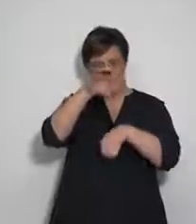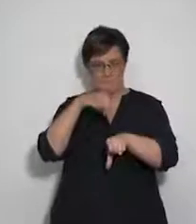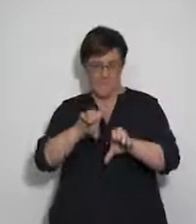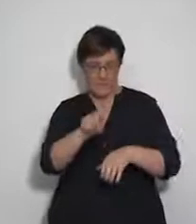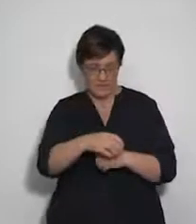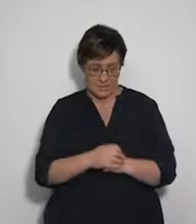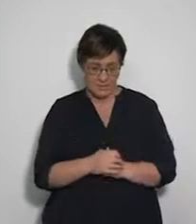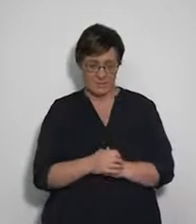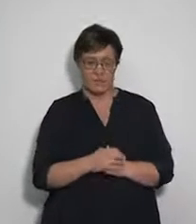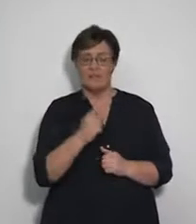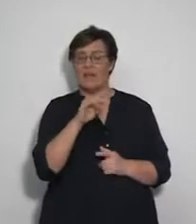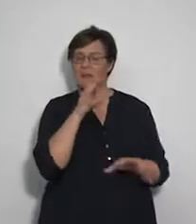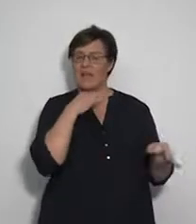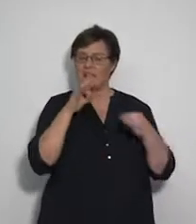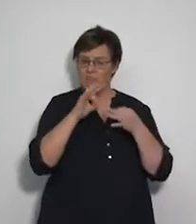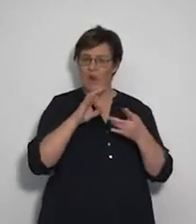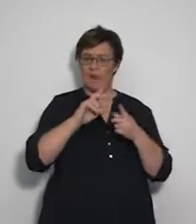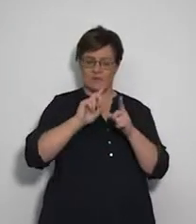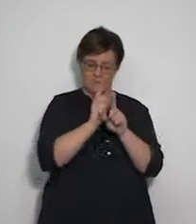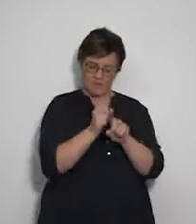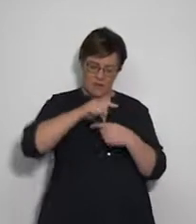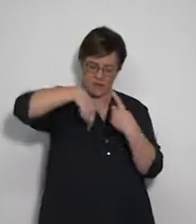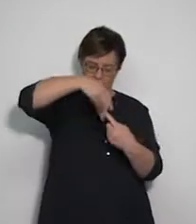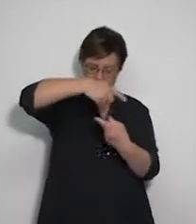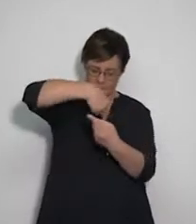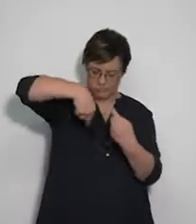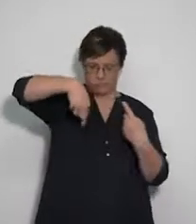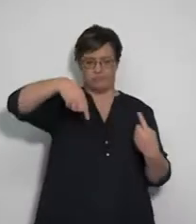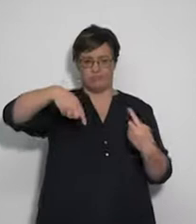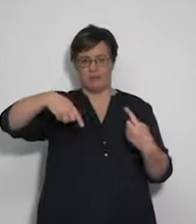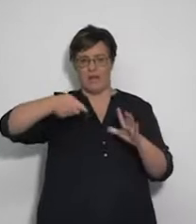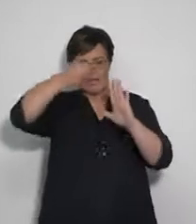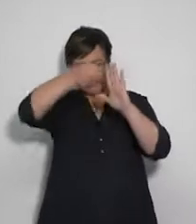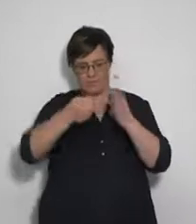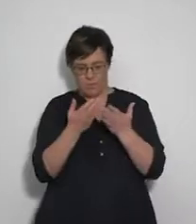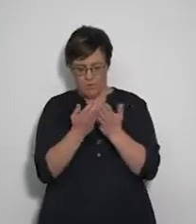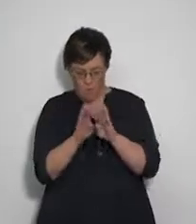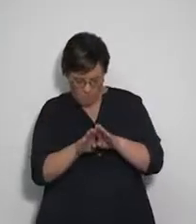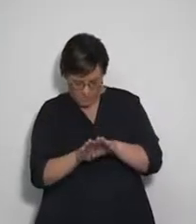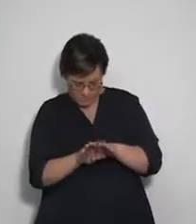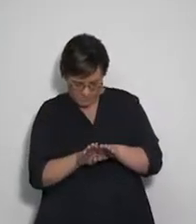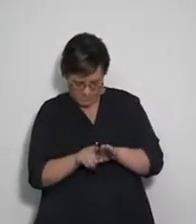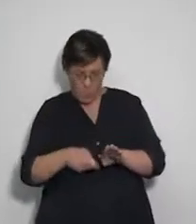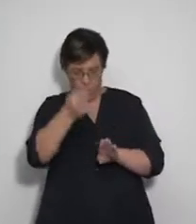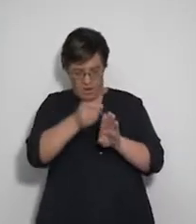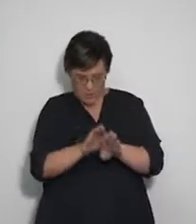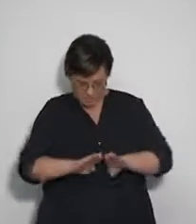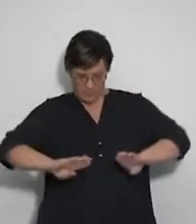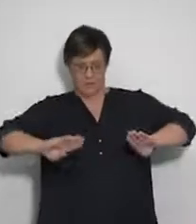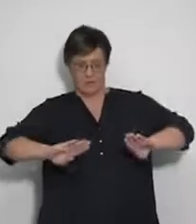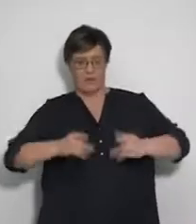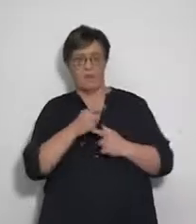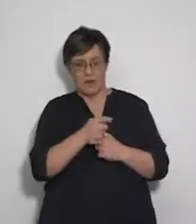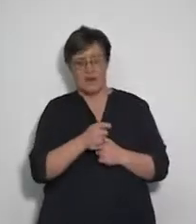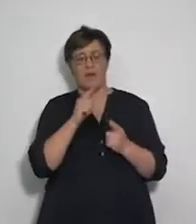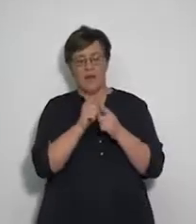the DNA, you've got to describe it unwinding. You've got to talk about unzipping and the hydrogen bonds breaking. This then causes